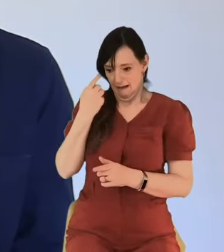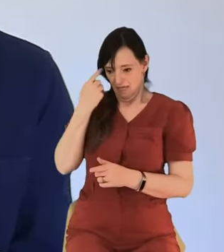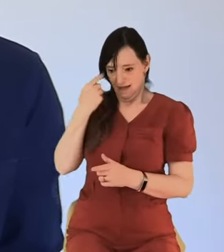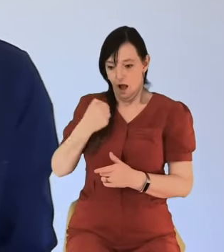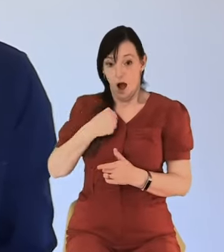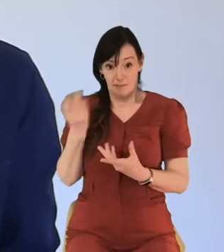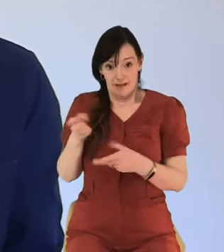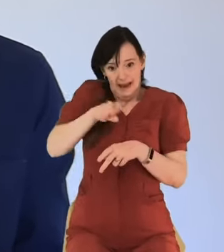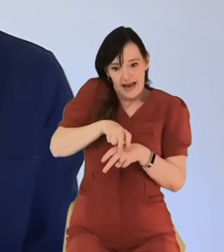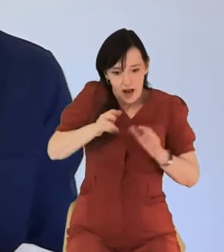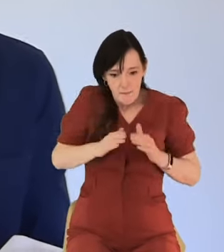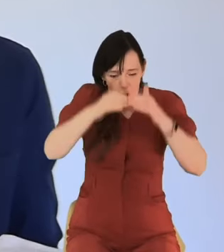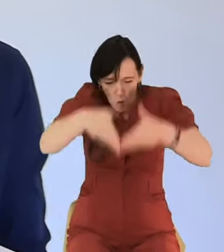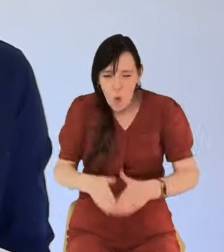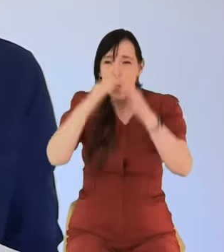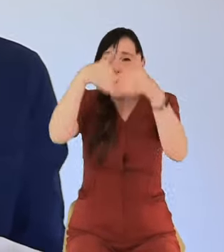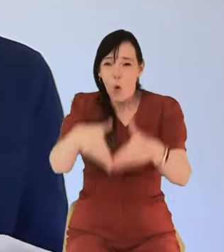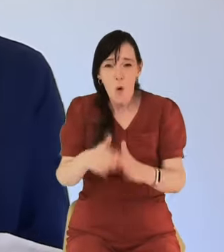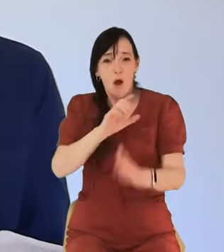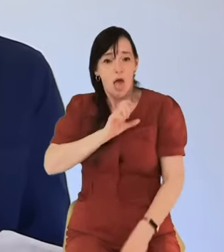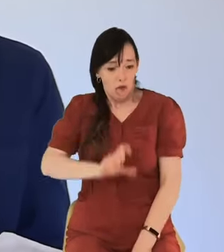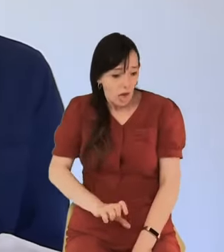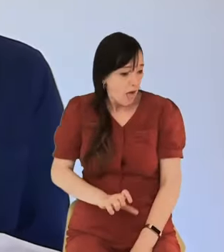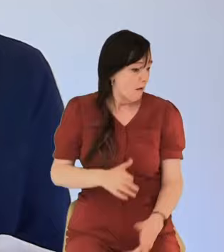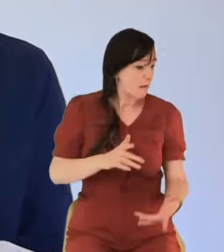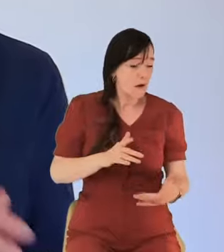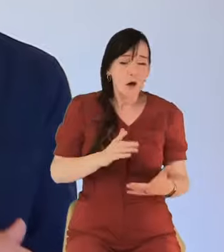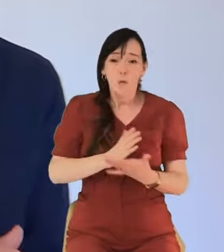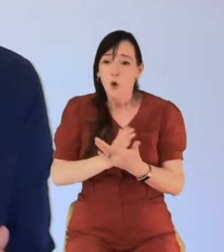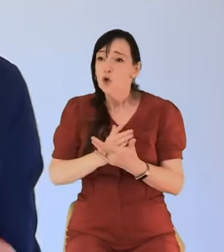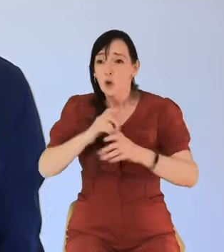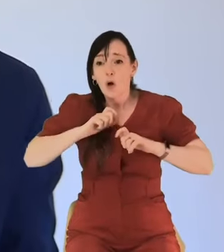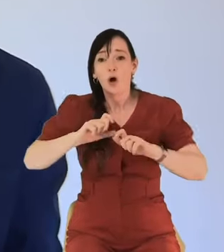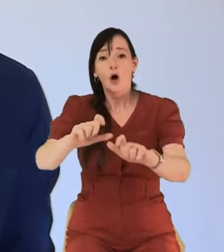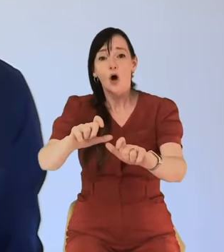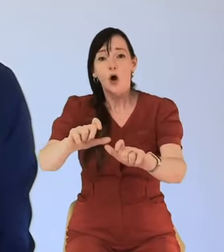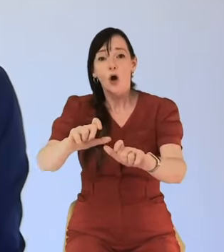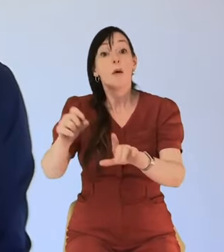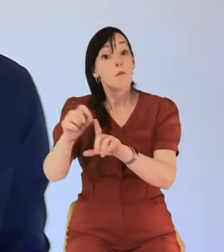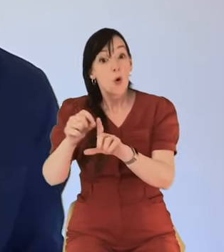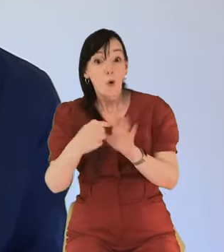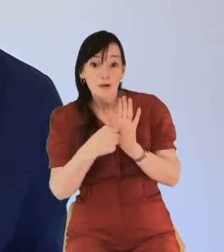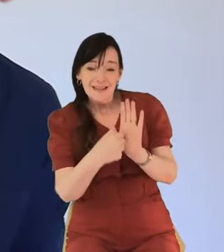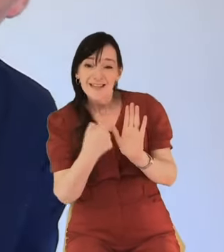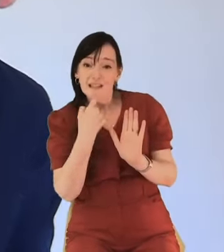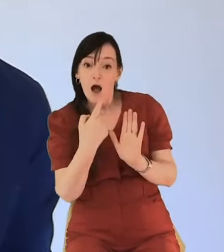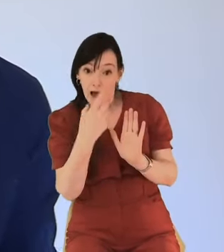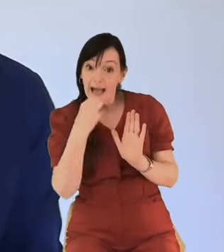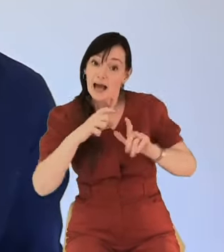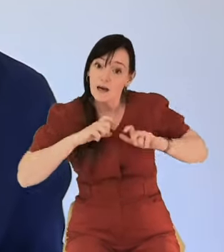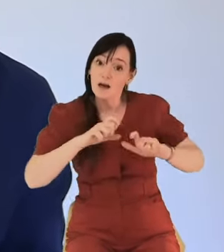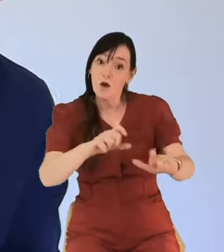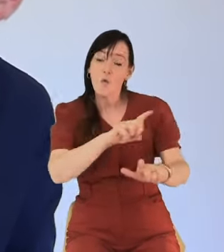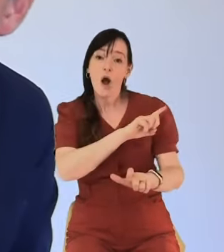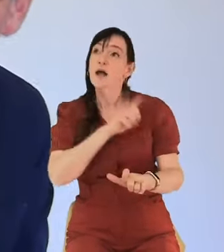boat on this big sea, and I'm not sure if I can keep going. And what Paul is saying is, I can keep going because God,